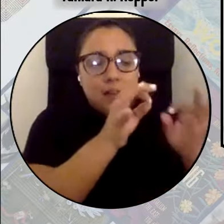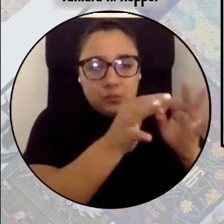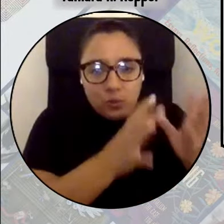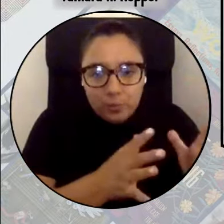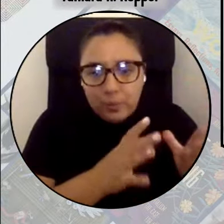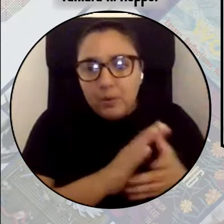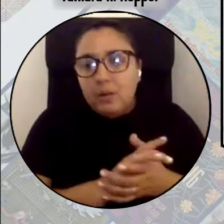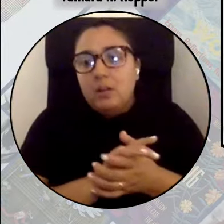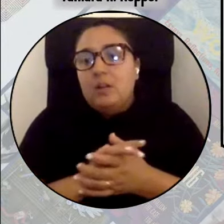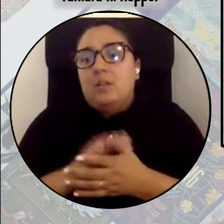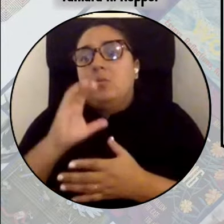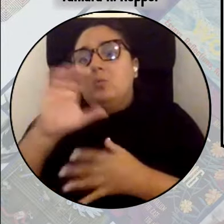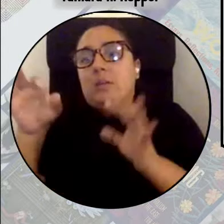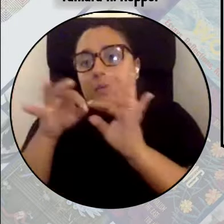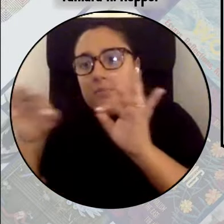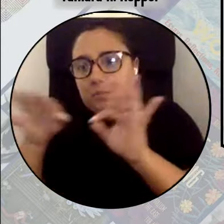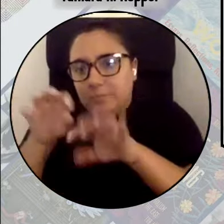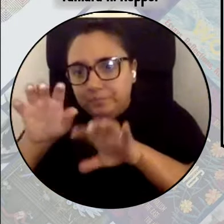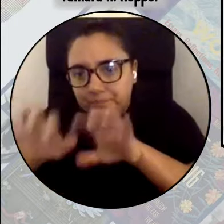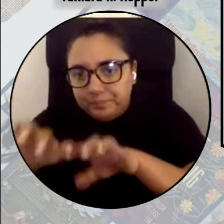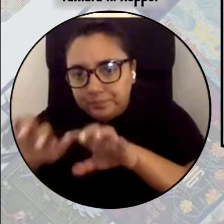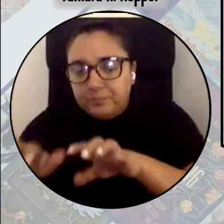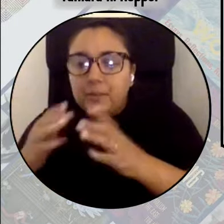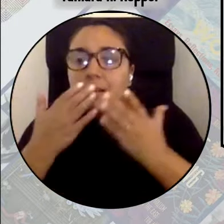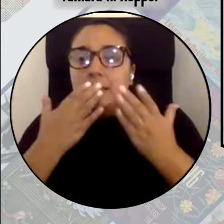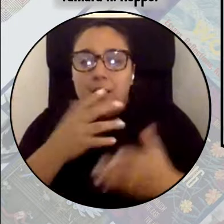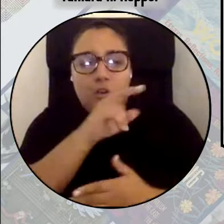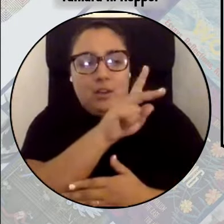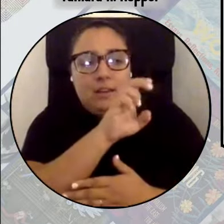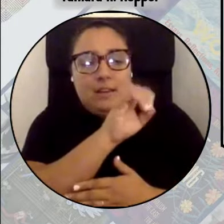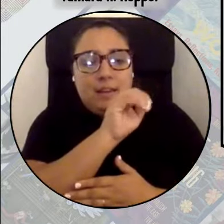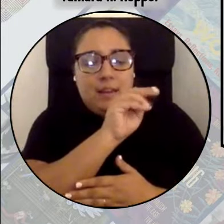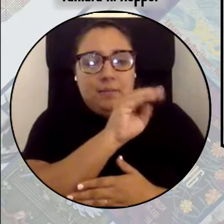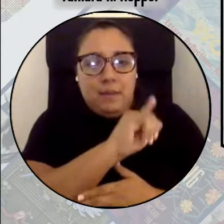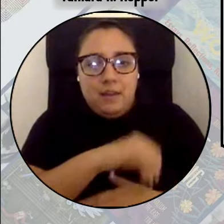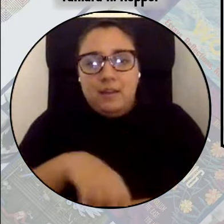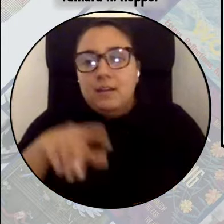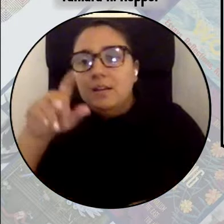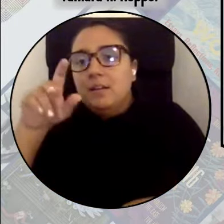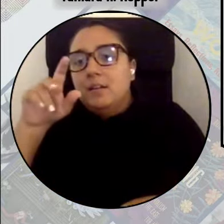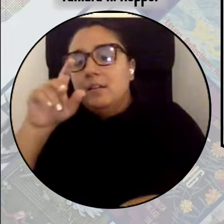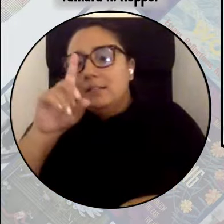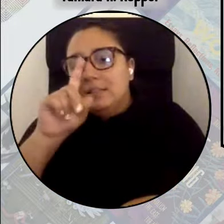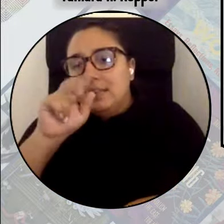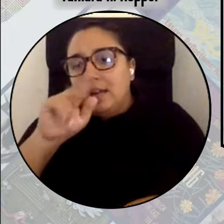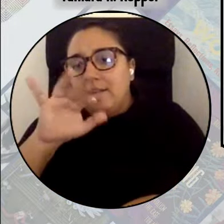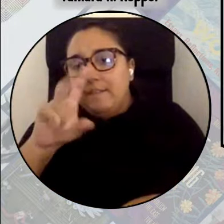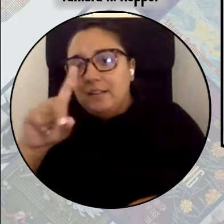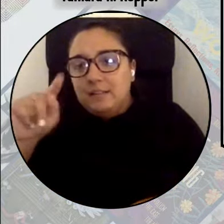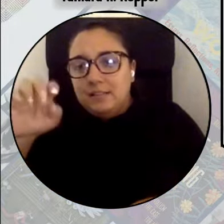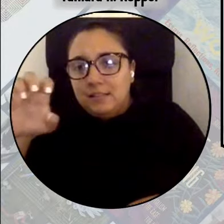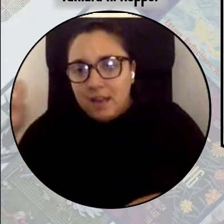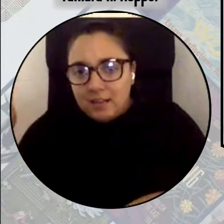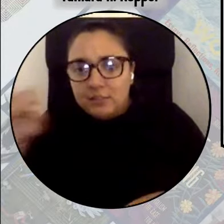ASL translators and the closed captioner. I want to thank Kami and David and Tess And Sean, once again, and I want to say